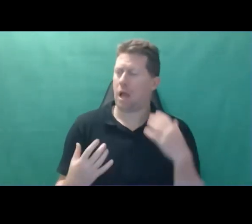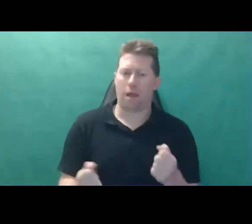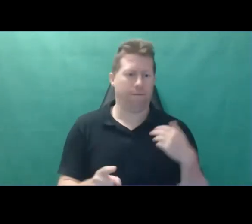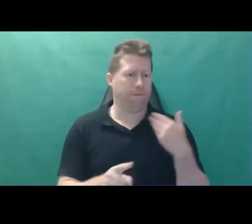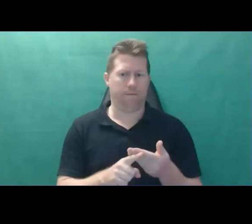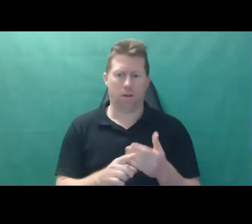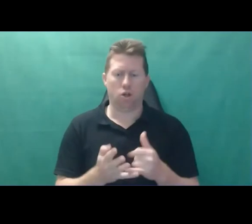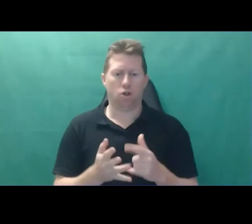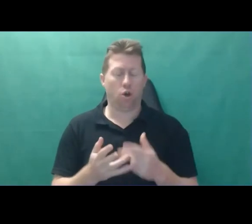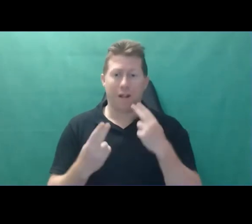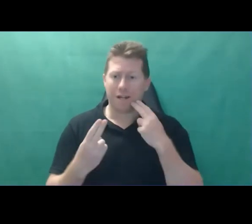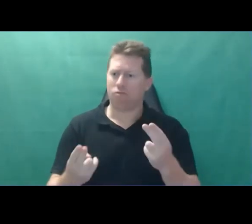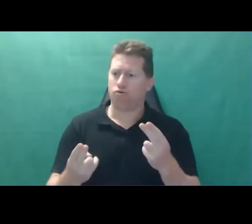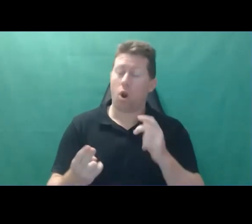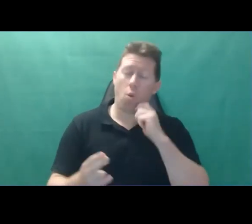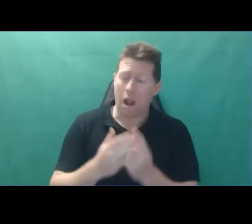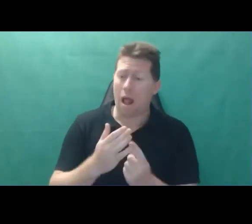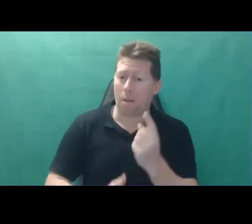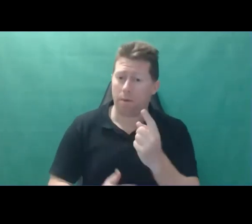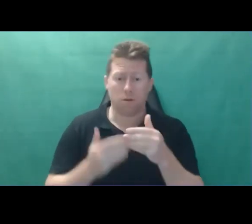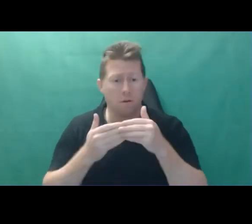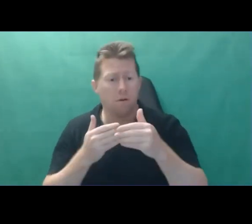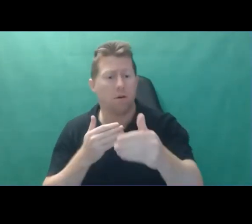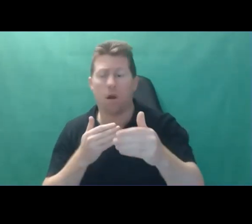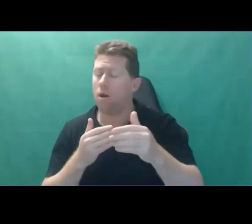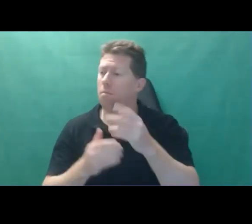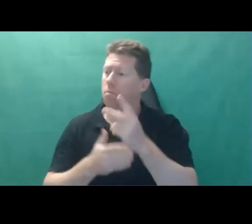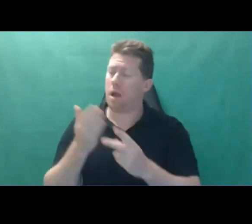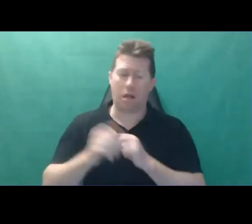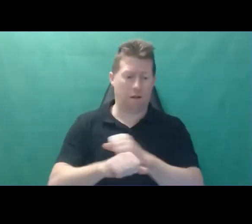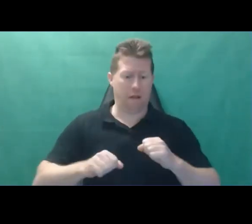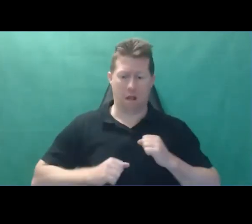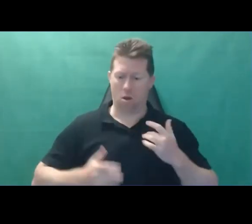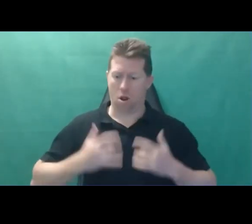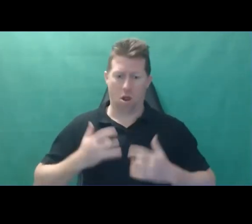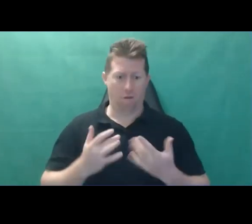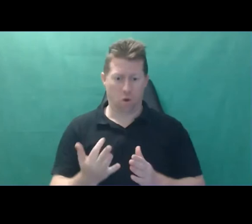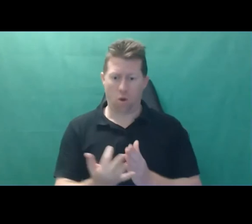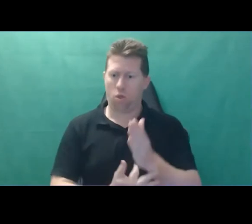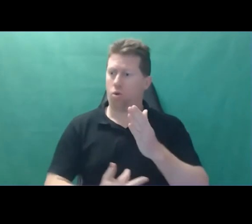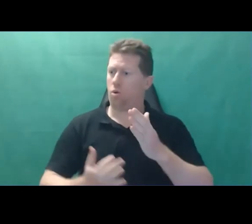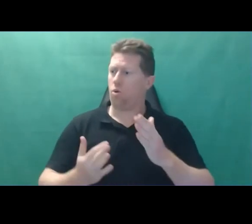natural, inevitable, immutable, eternal aspects of our lives have been brought into being through exercise of human power and resources,